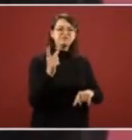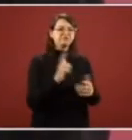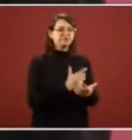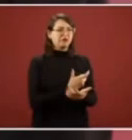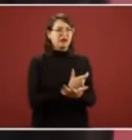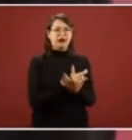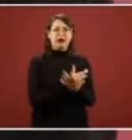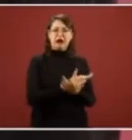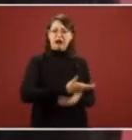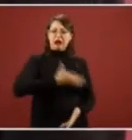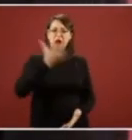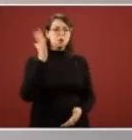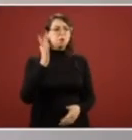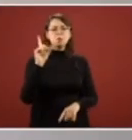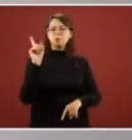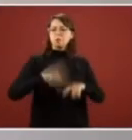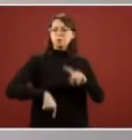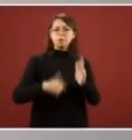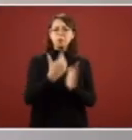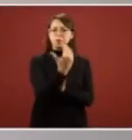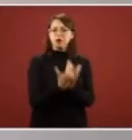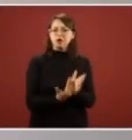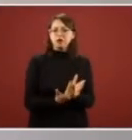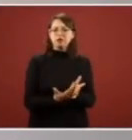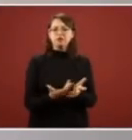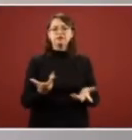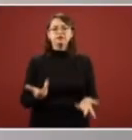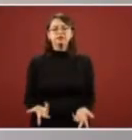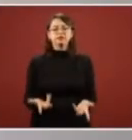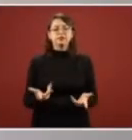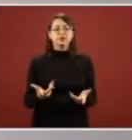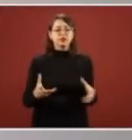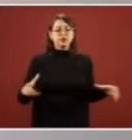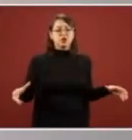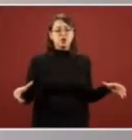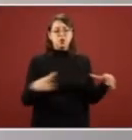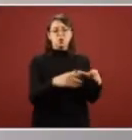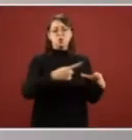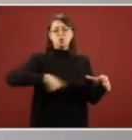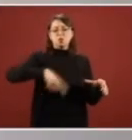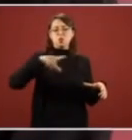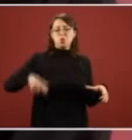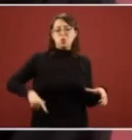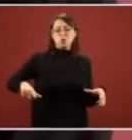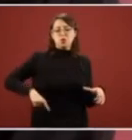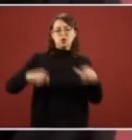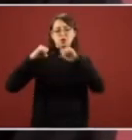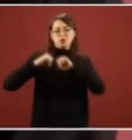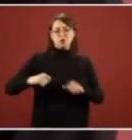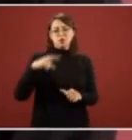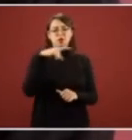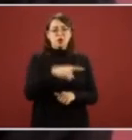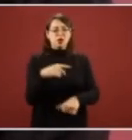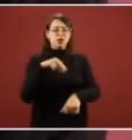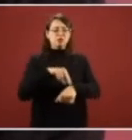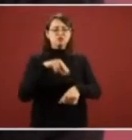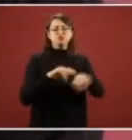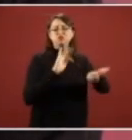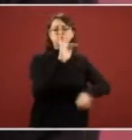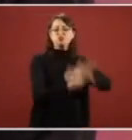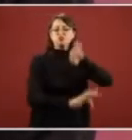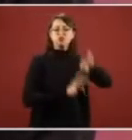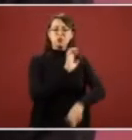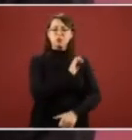Si no hay atención médica especial para los altos funcionarios públicos. Si no hay